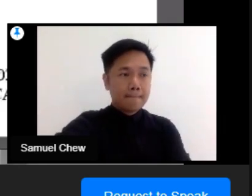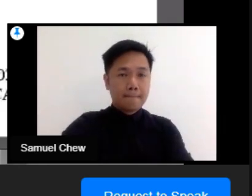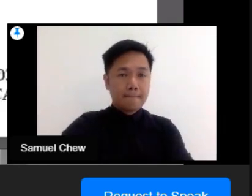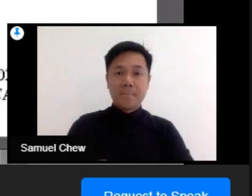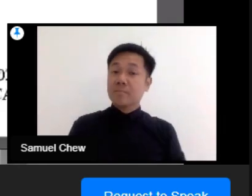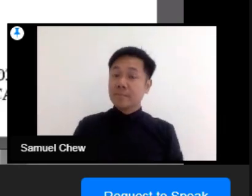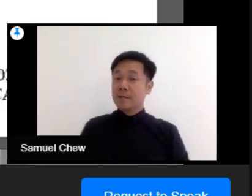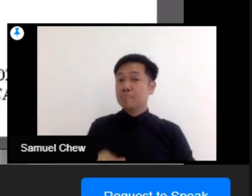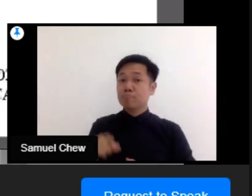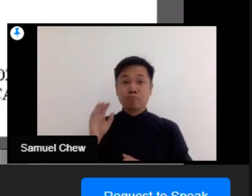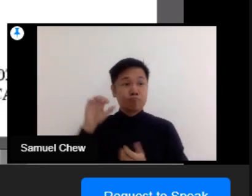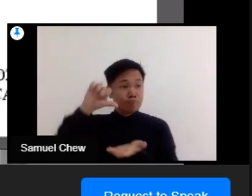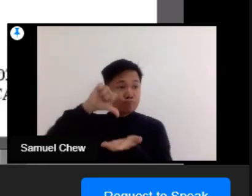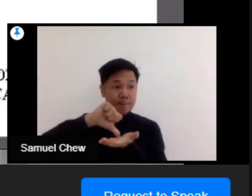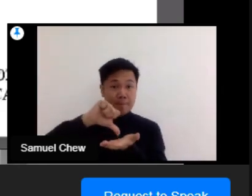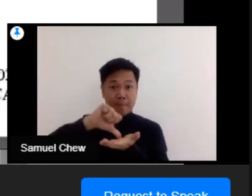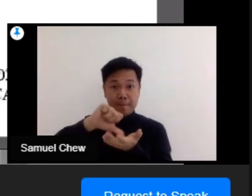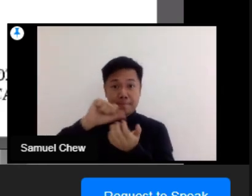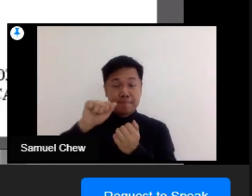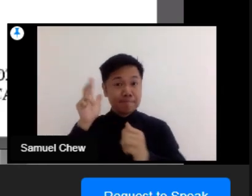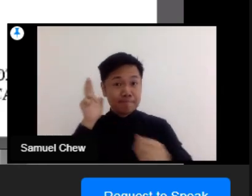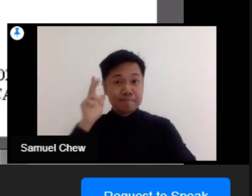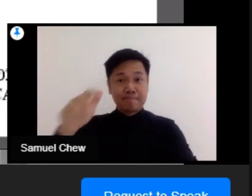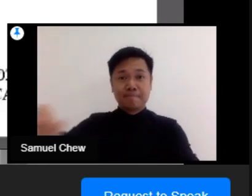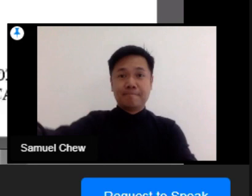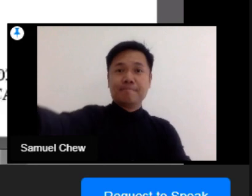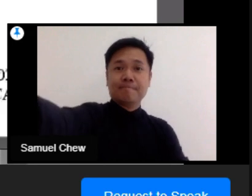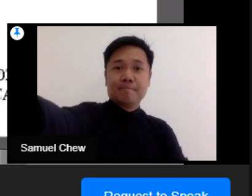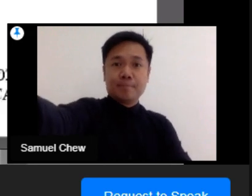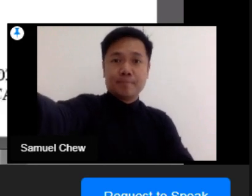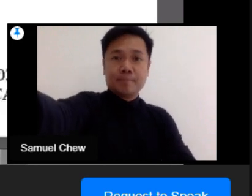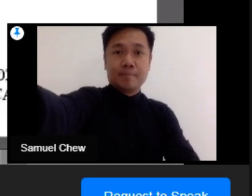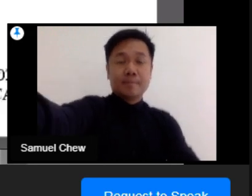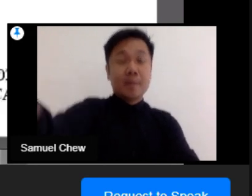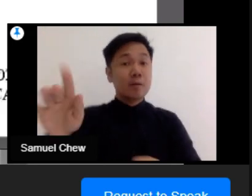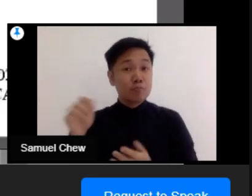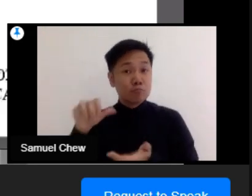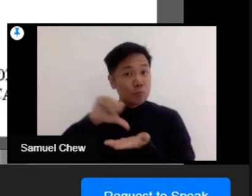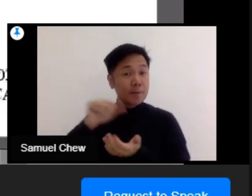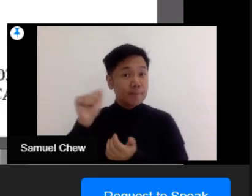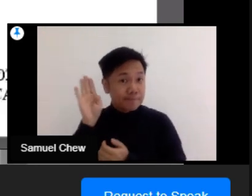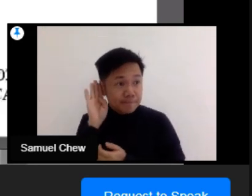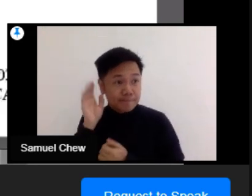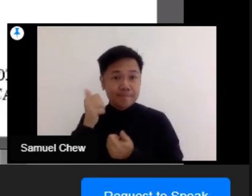Iran, can you hear us? Please release your microphone and the floor is yours.